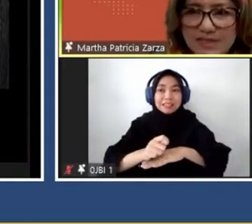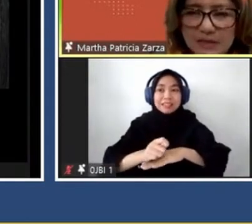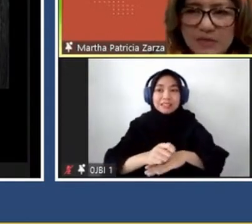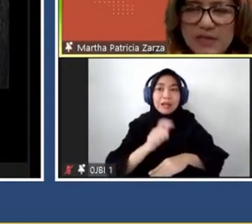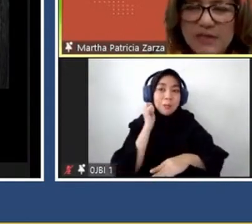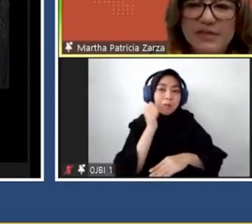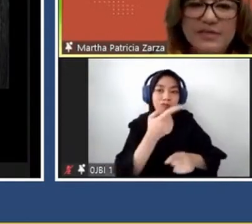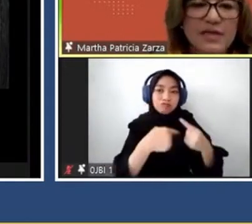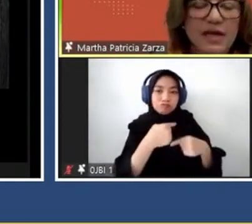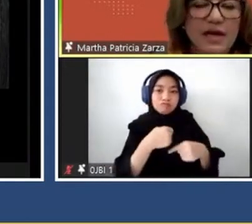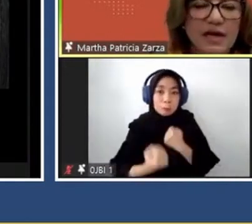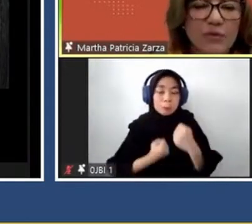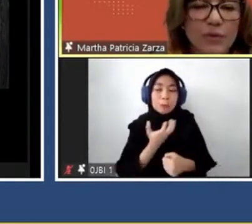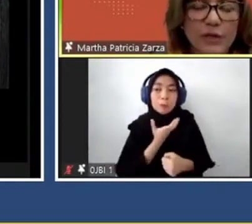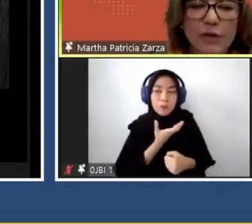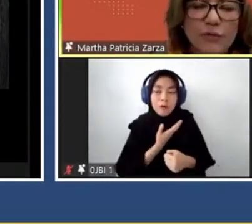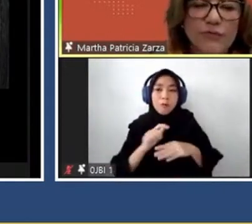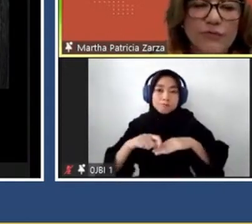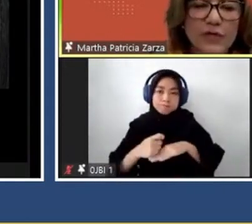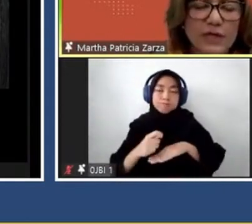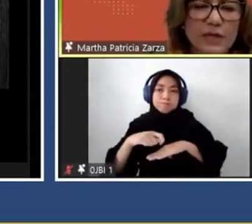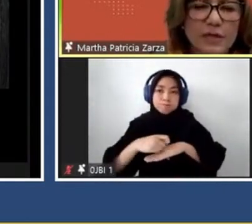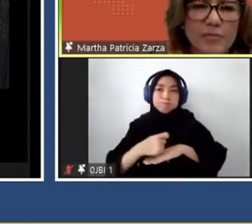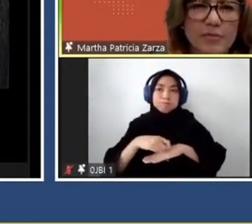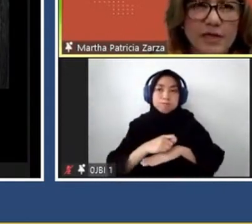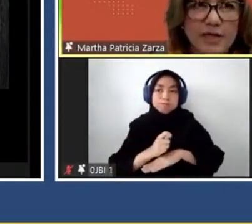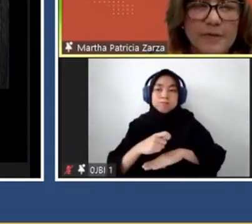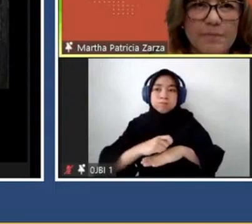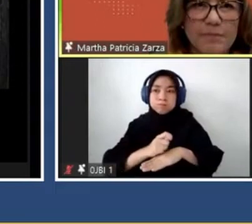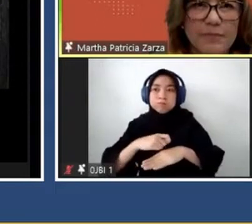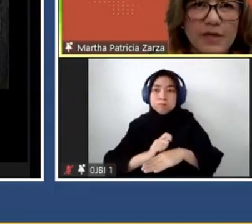doing this activity. Is a way of